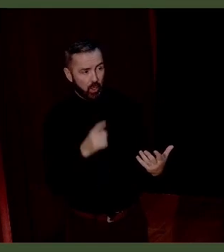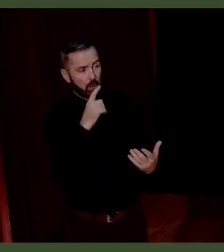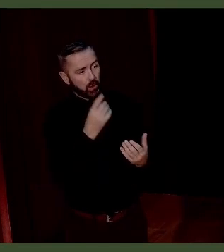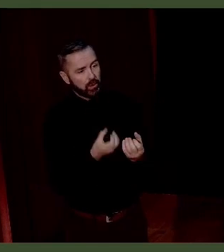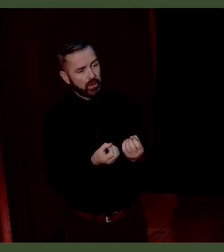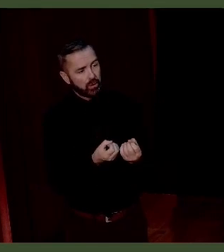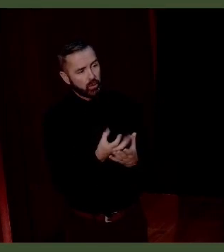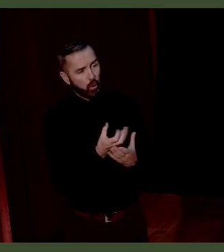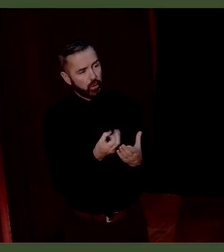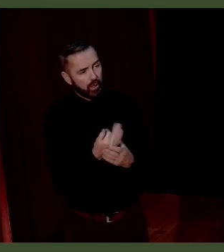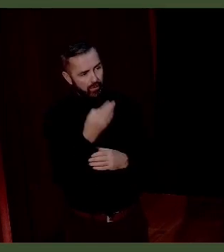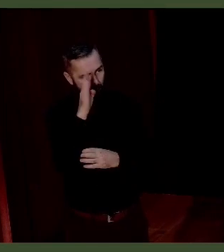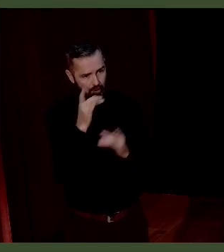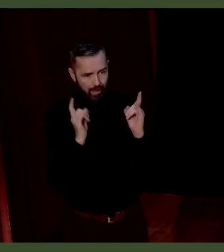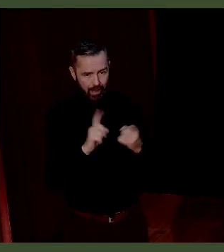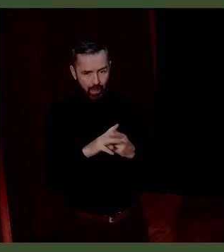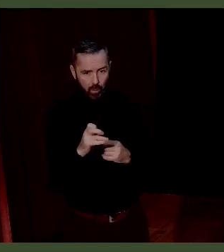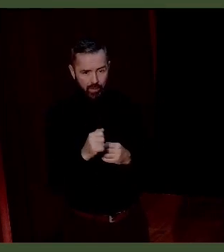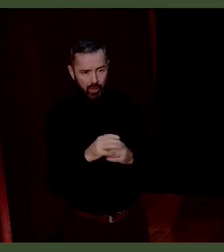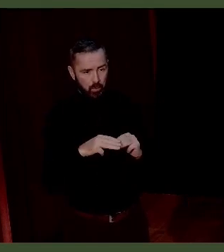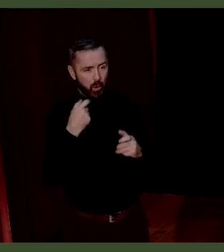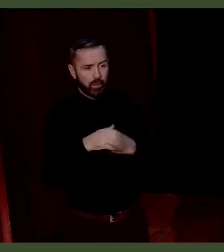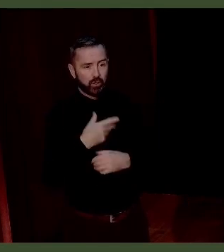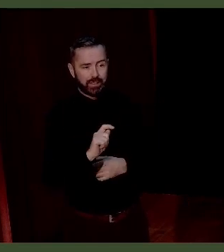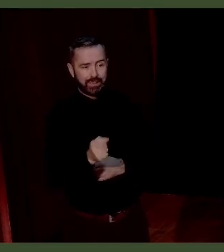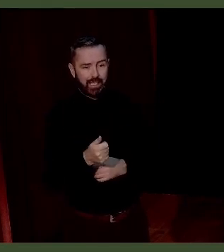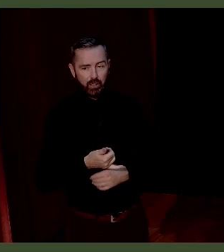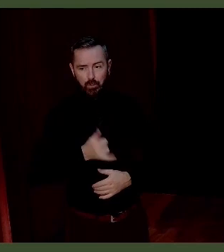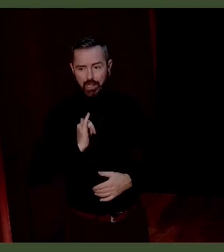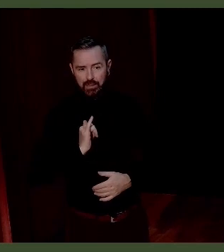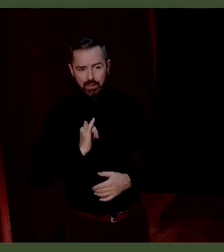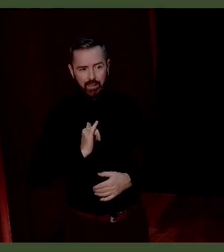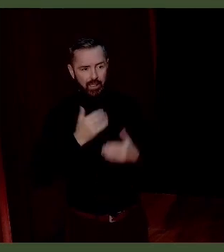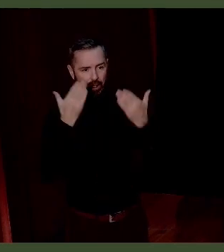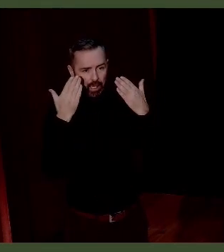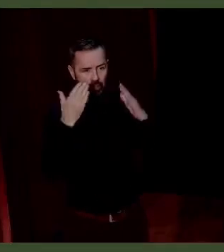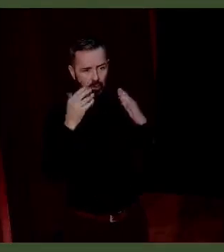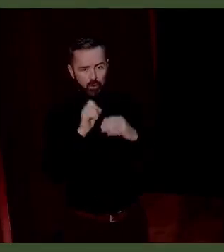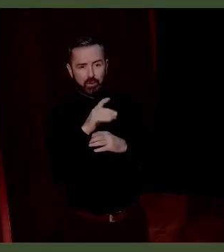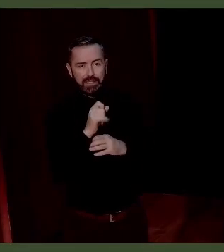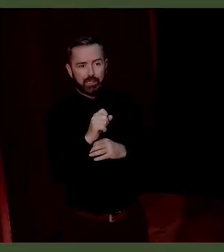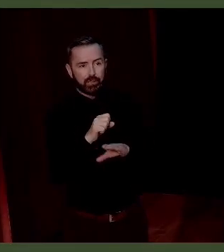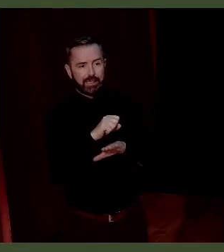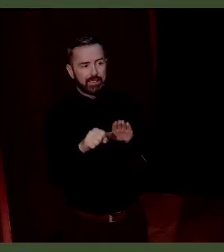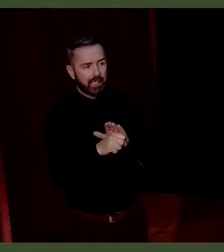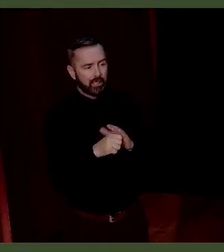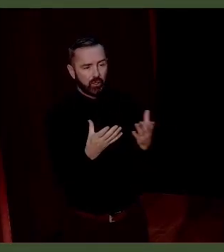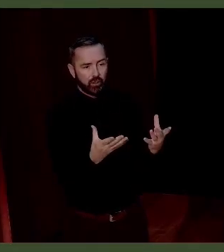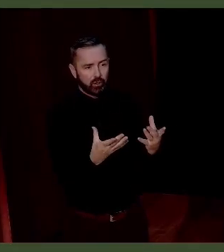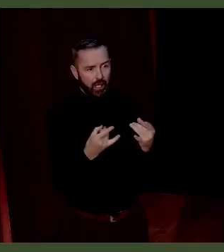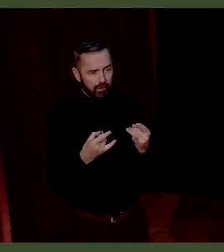Irish health and welfare goes beyond taxable capacity. It reflects a vision of a subsidiary state where charities and families